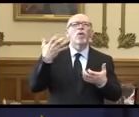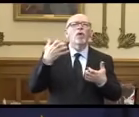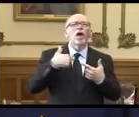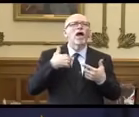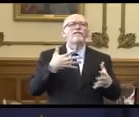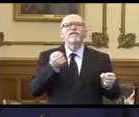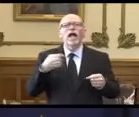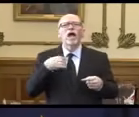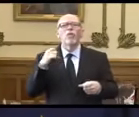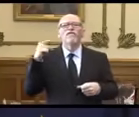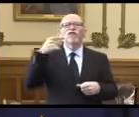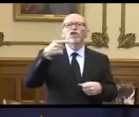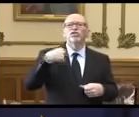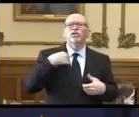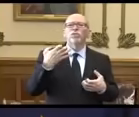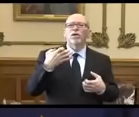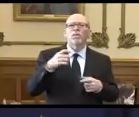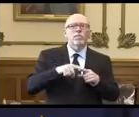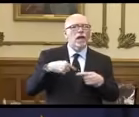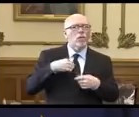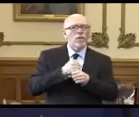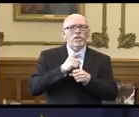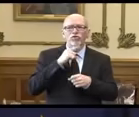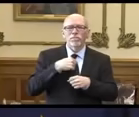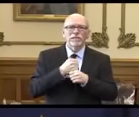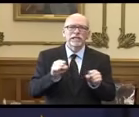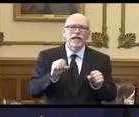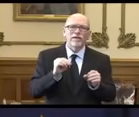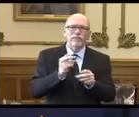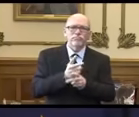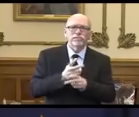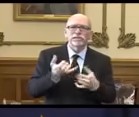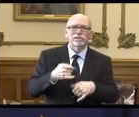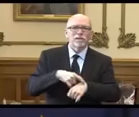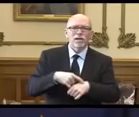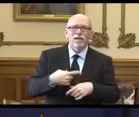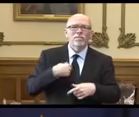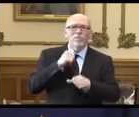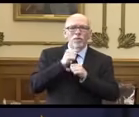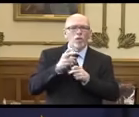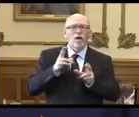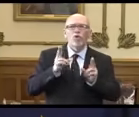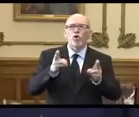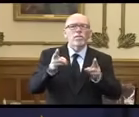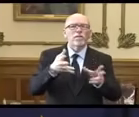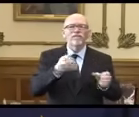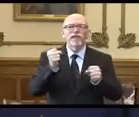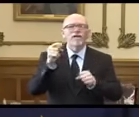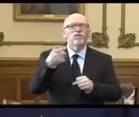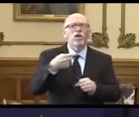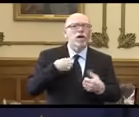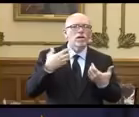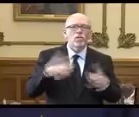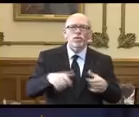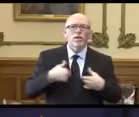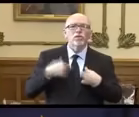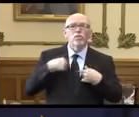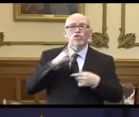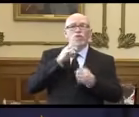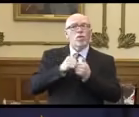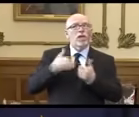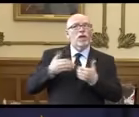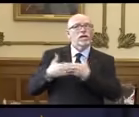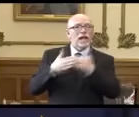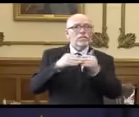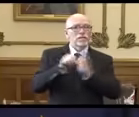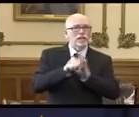first. I want to be the surest and the safest in every step that we make. And so when I say that we're talking with our neighboring